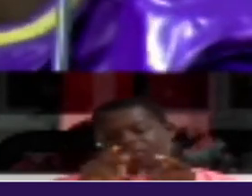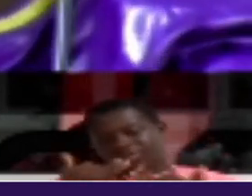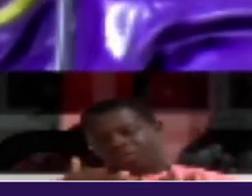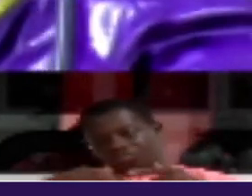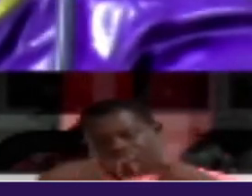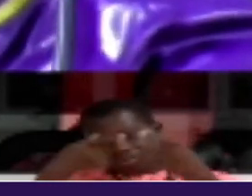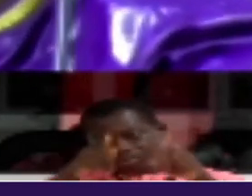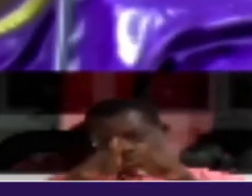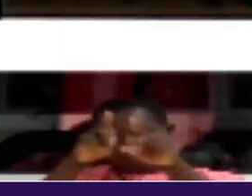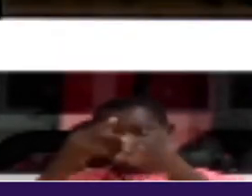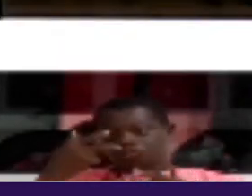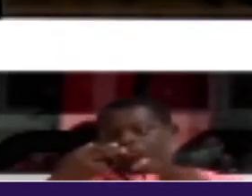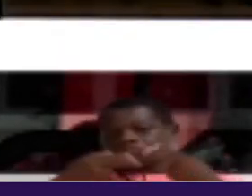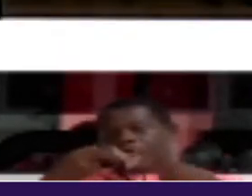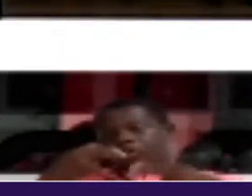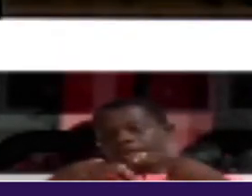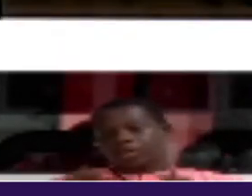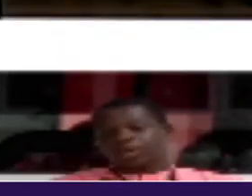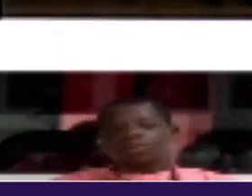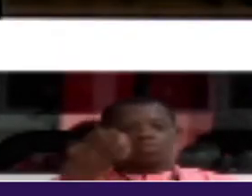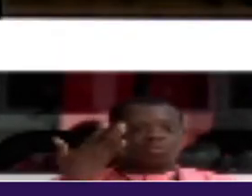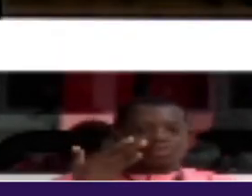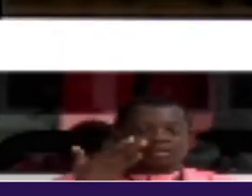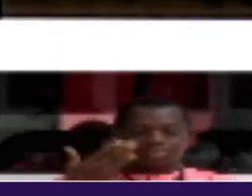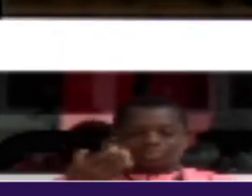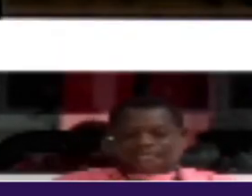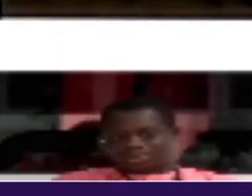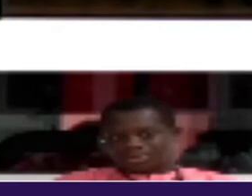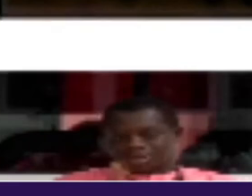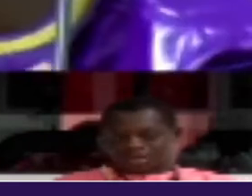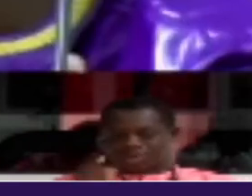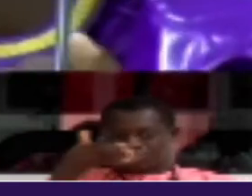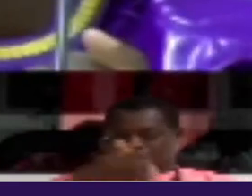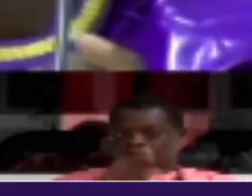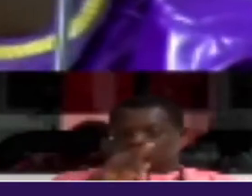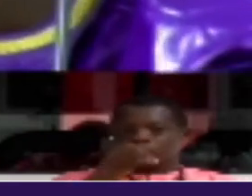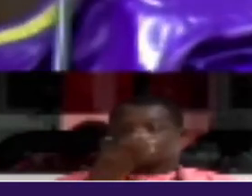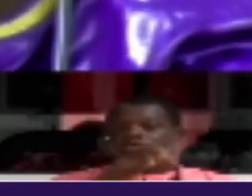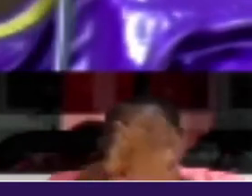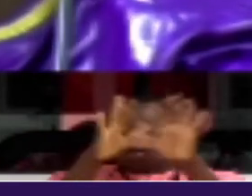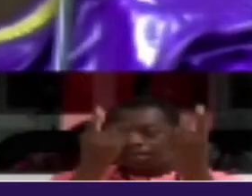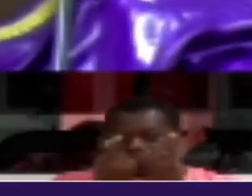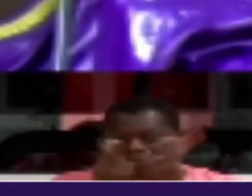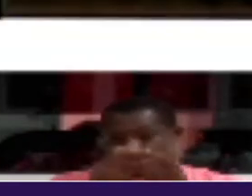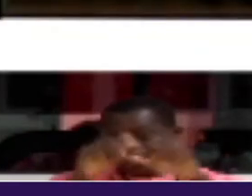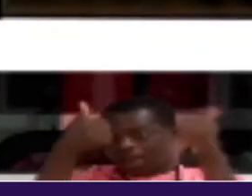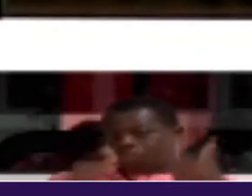When they were coming, what happened? Pardon? You said something happened when they were coming back. When they were coming, they didn't come